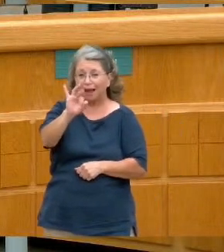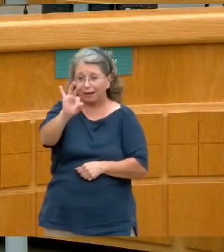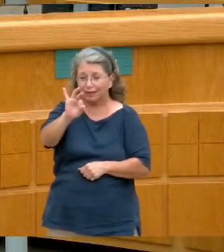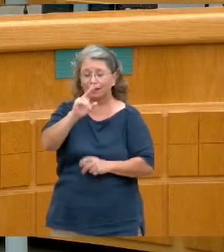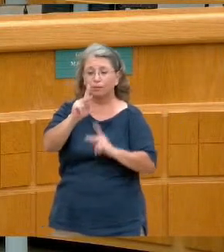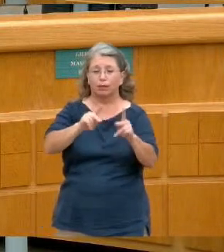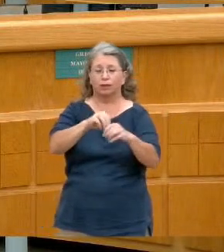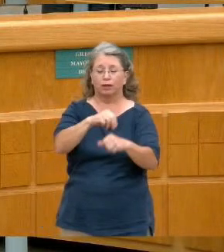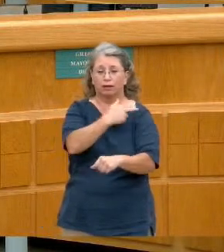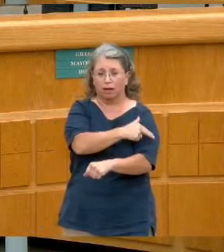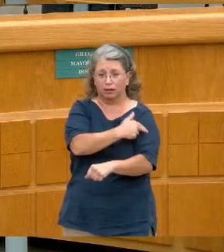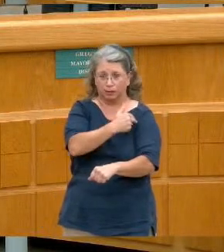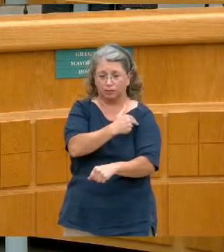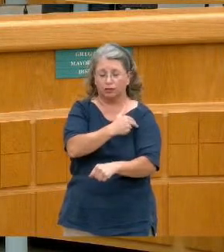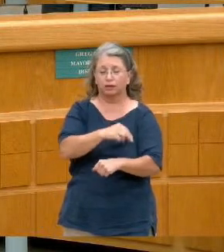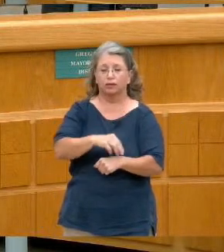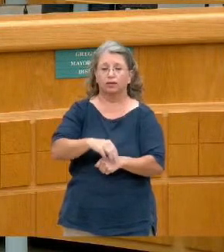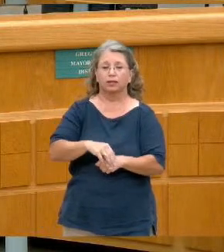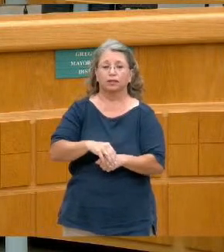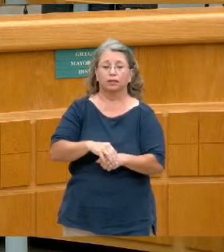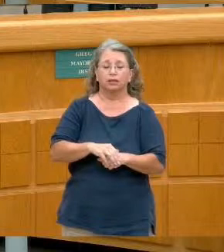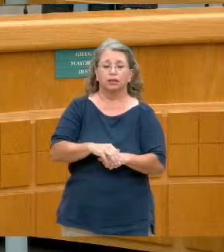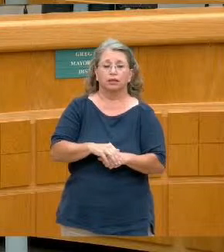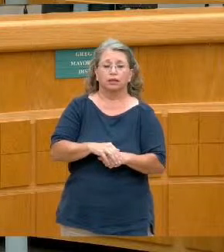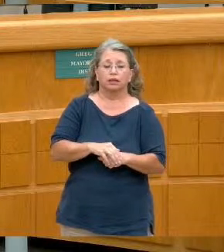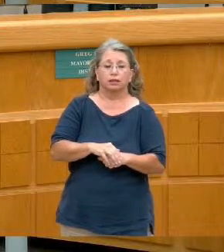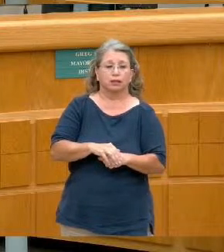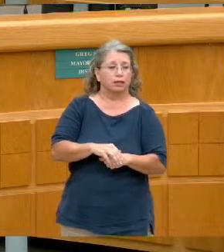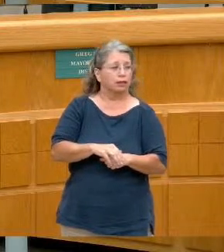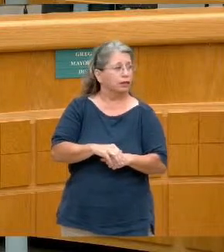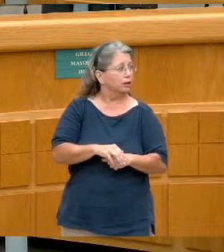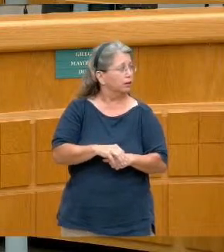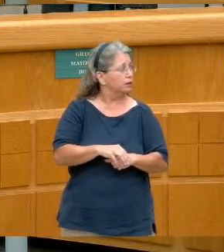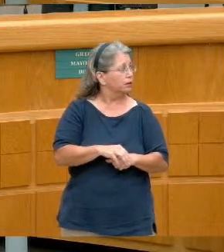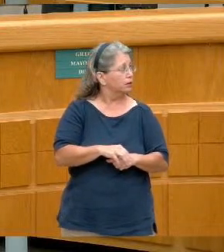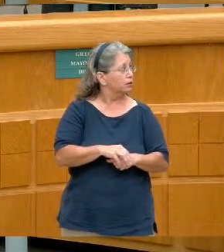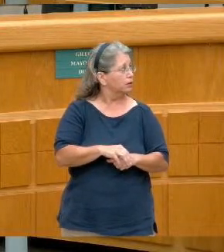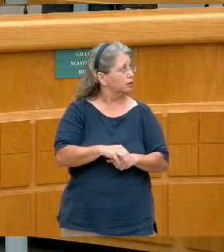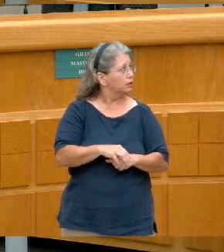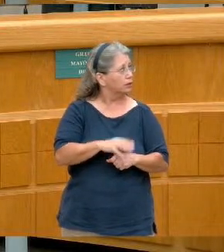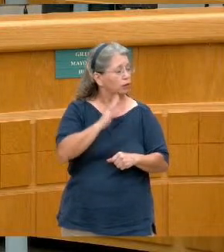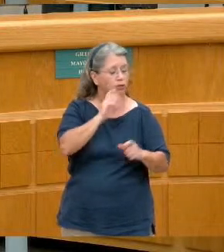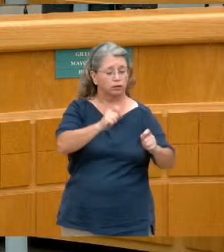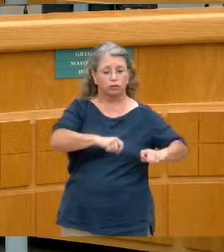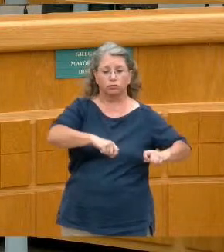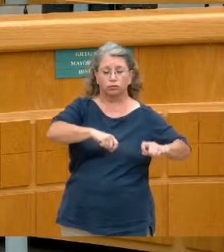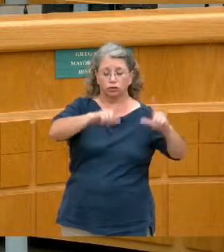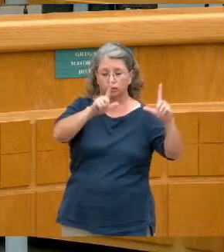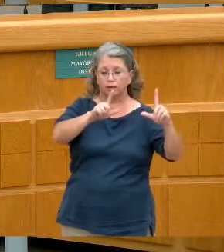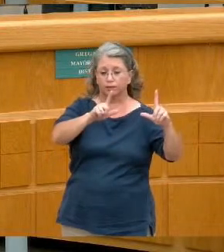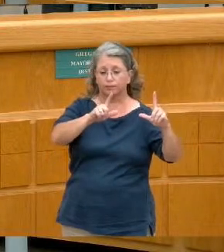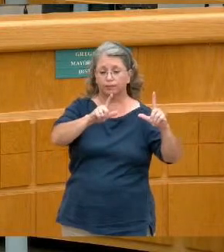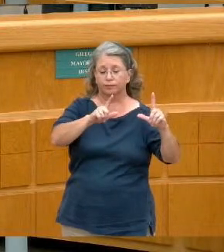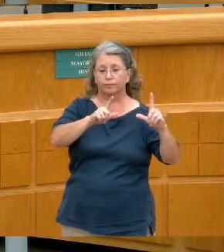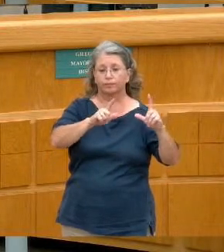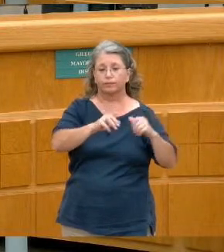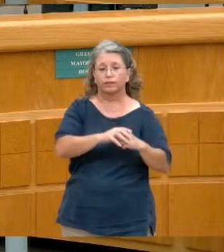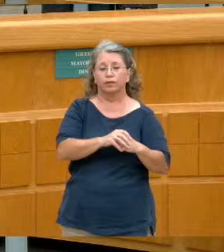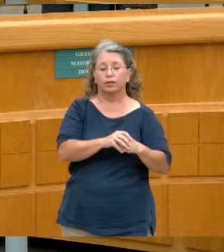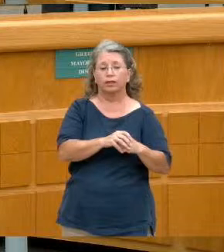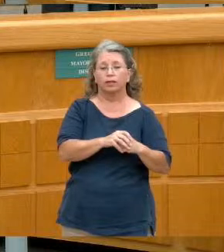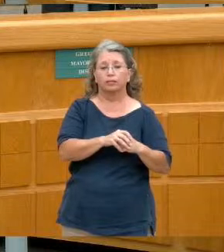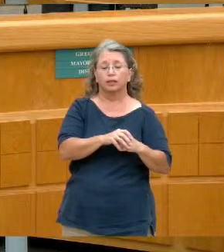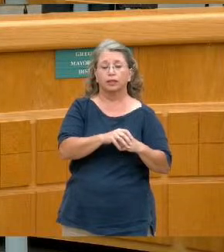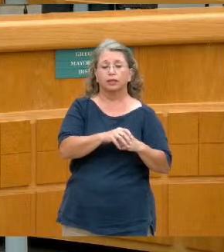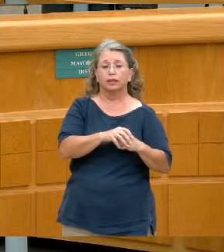with COVID-19. And they'll get that slide up in a second here. But this week it was, here it is, we had